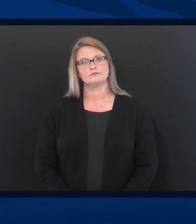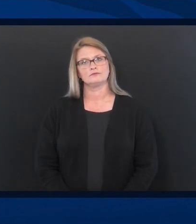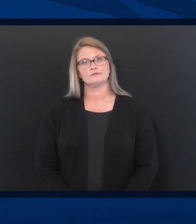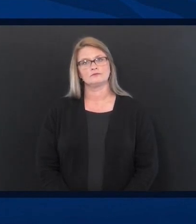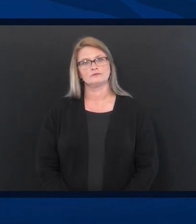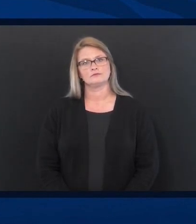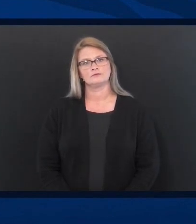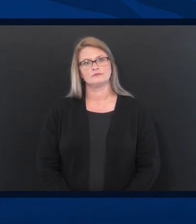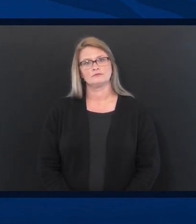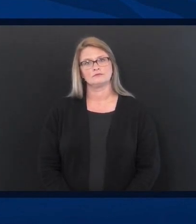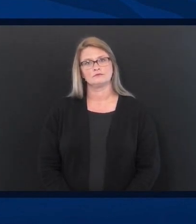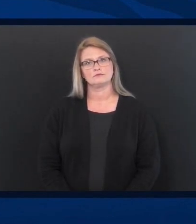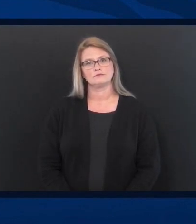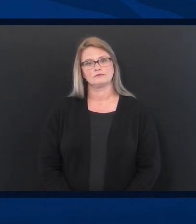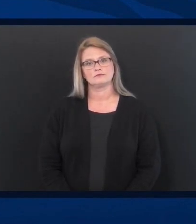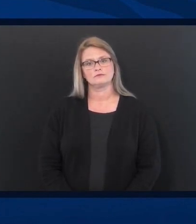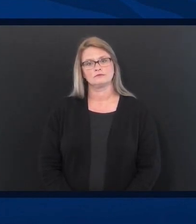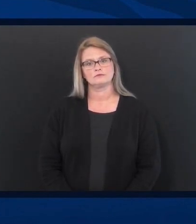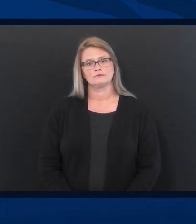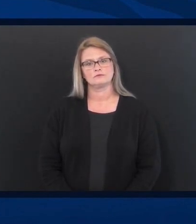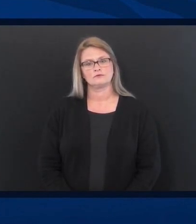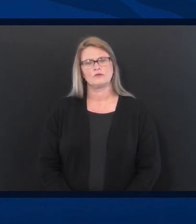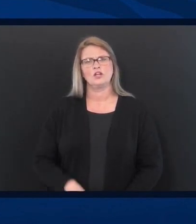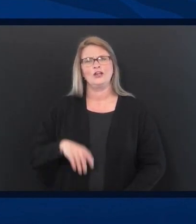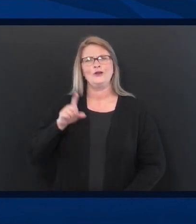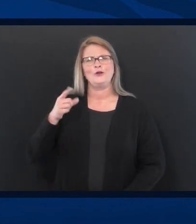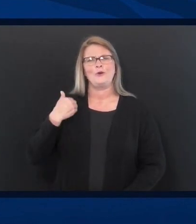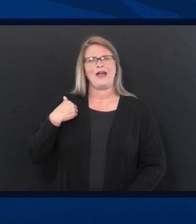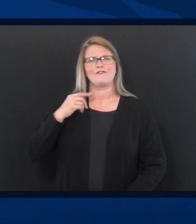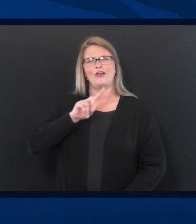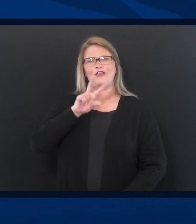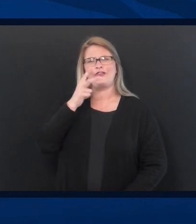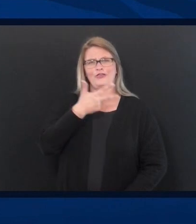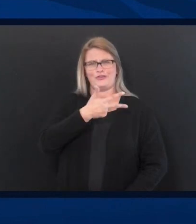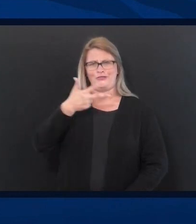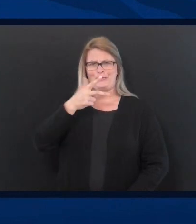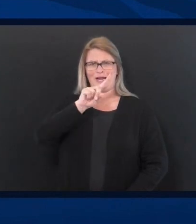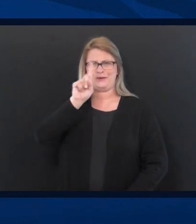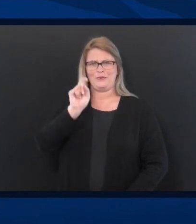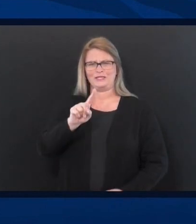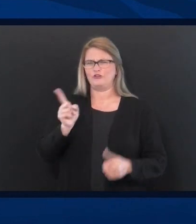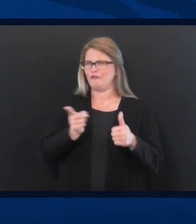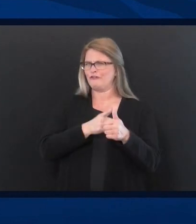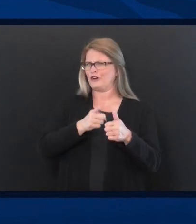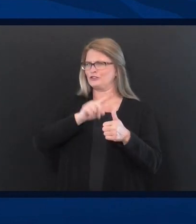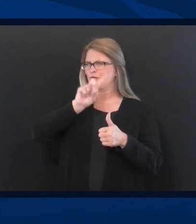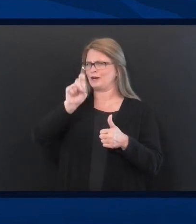the first question, Amanda, you asked 3 questions, but could you do the first question again, please?